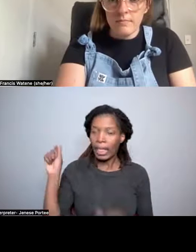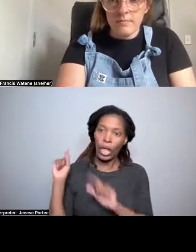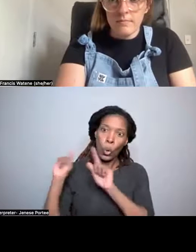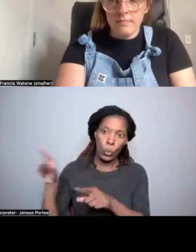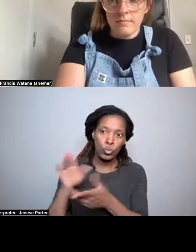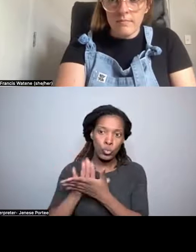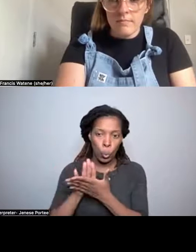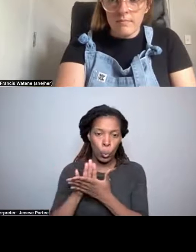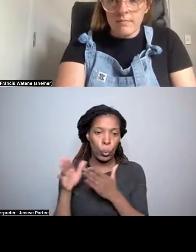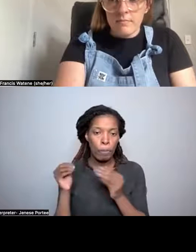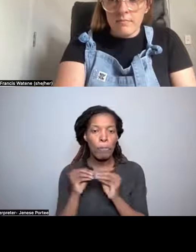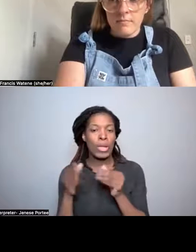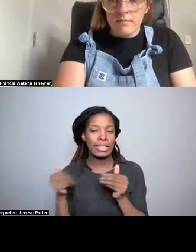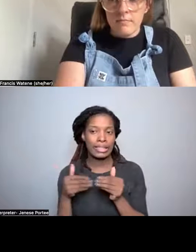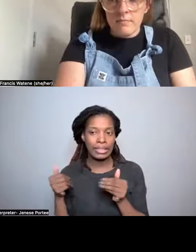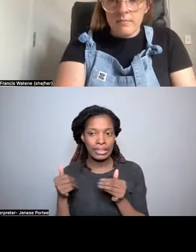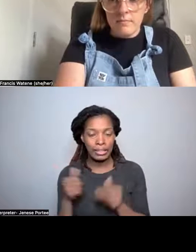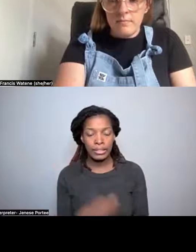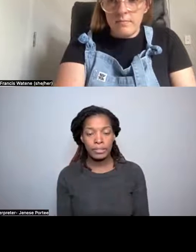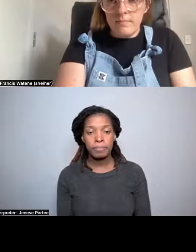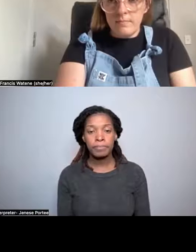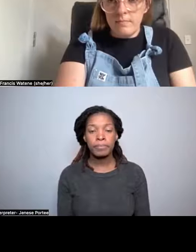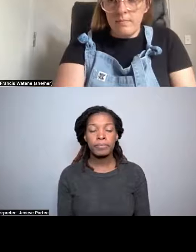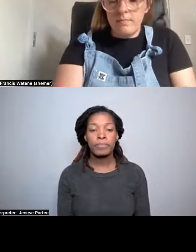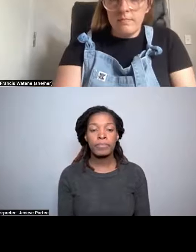easily. They have decided